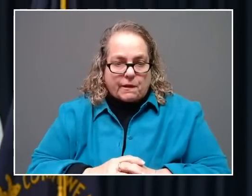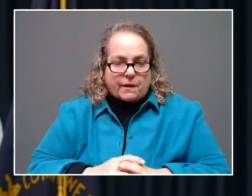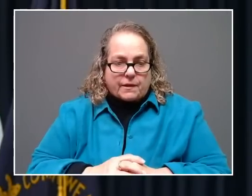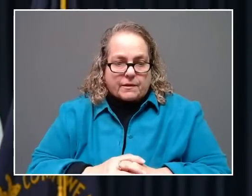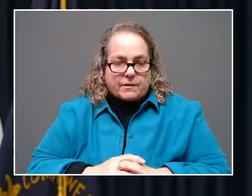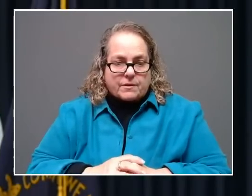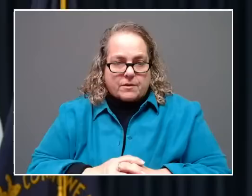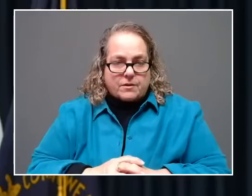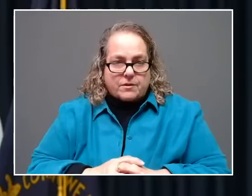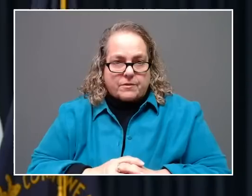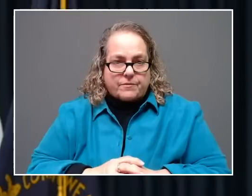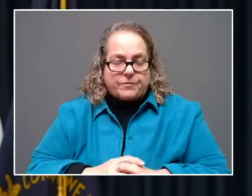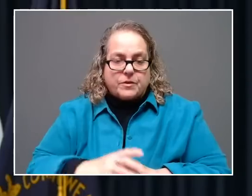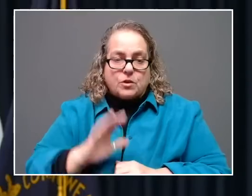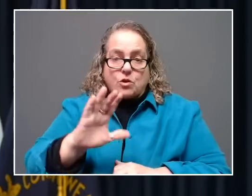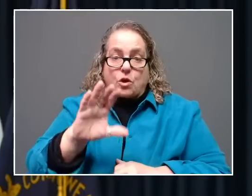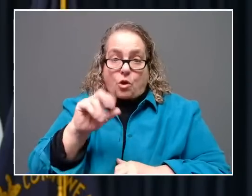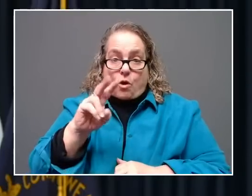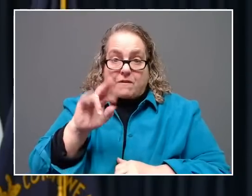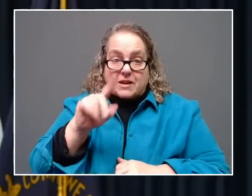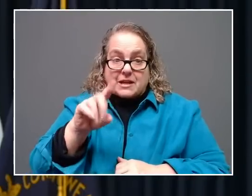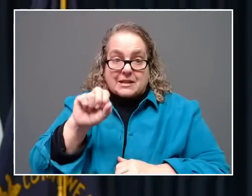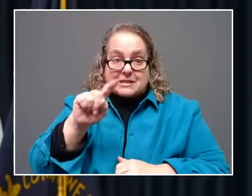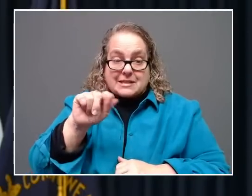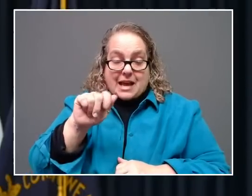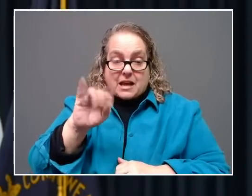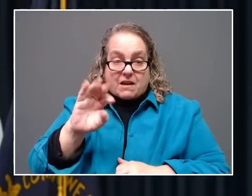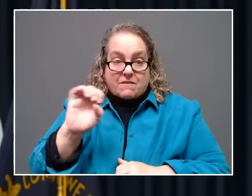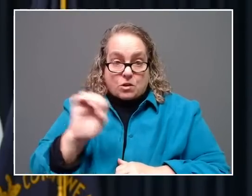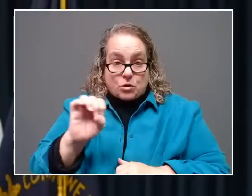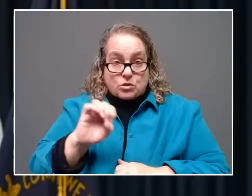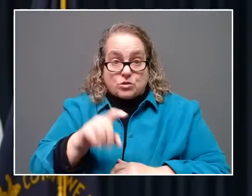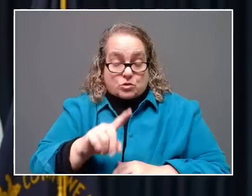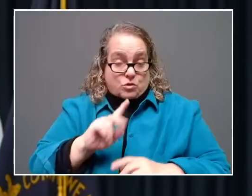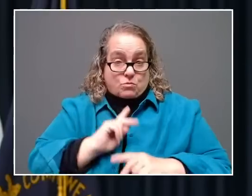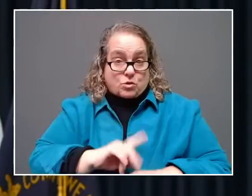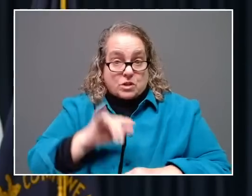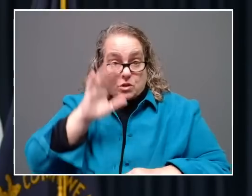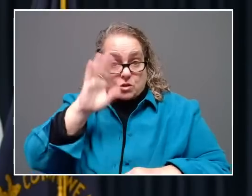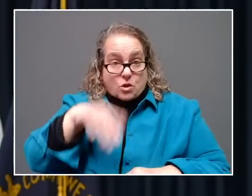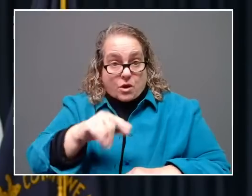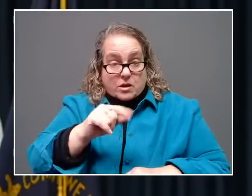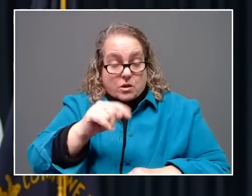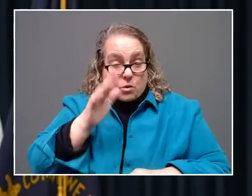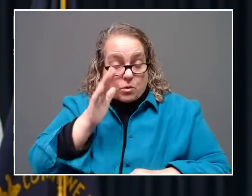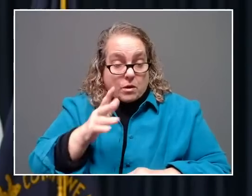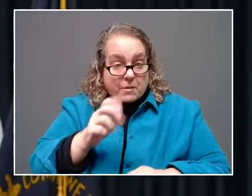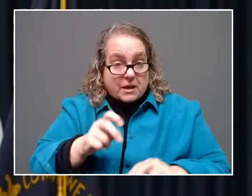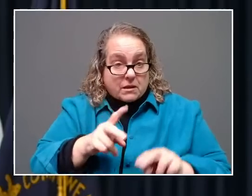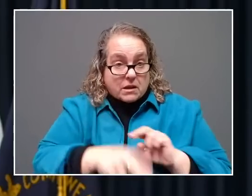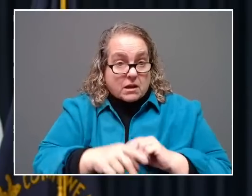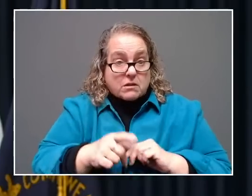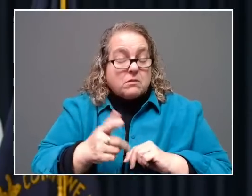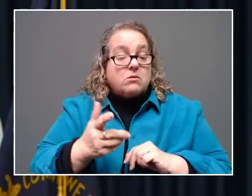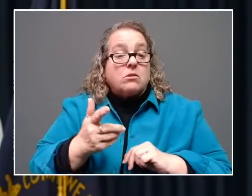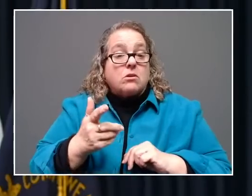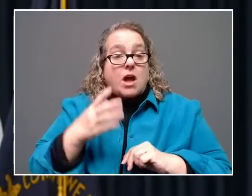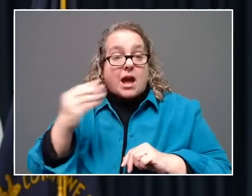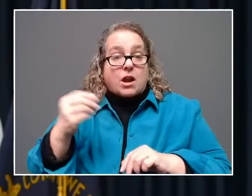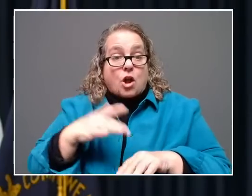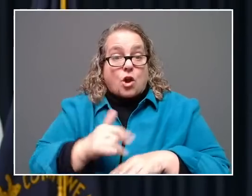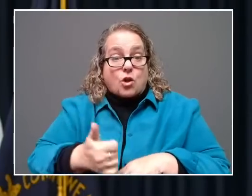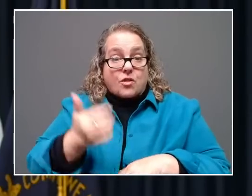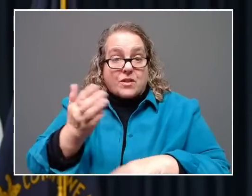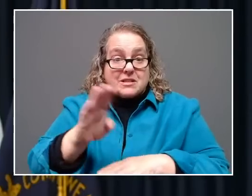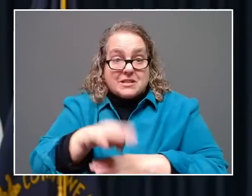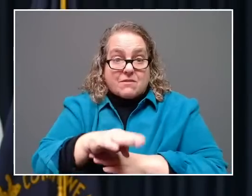of emergency. Firstly, do you plan to take any action on that, whether that be veto, no action at all? Also earlier this afternoon, Senate President